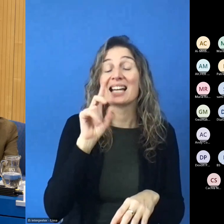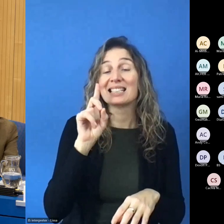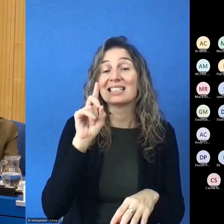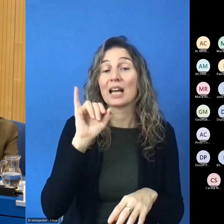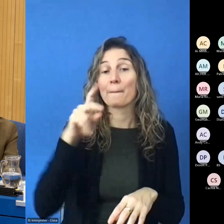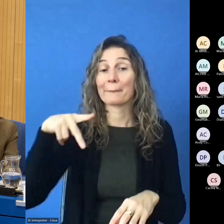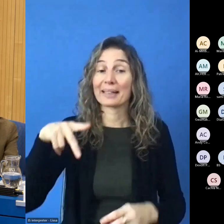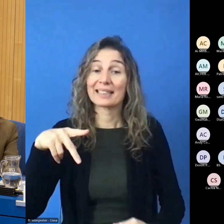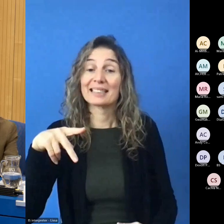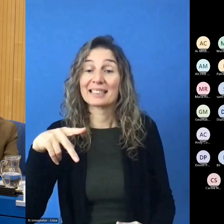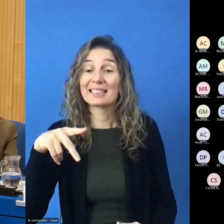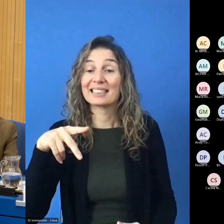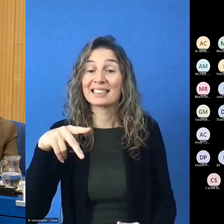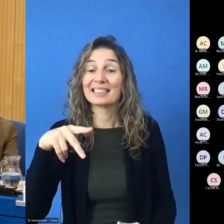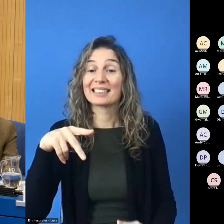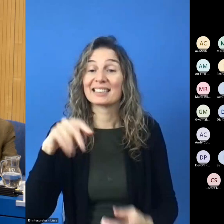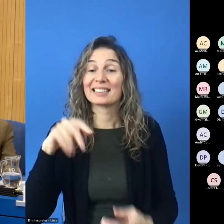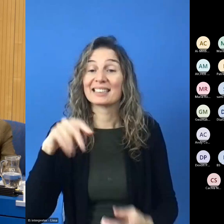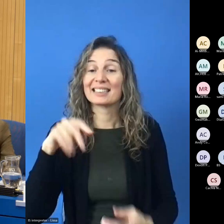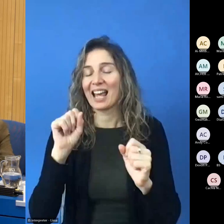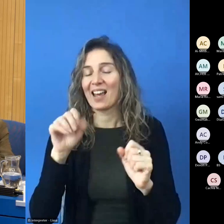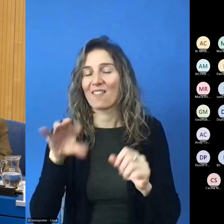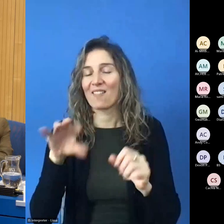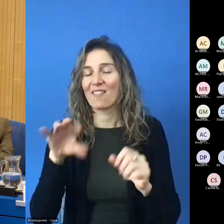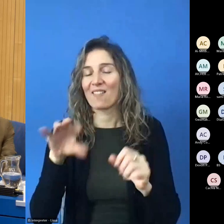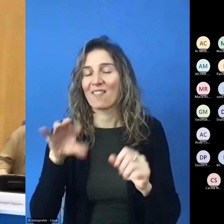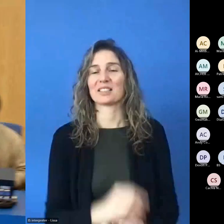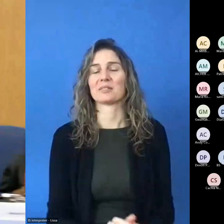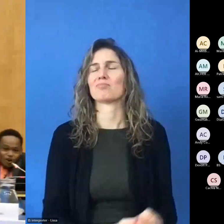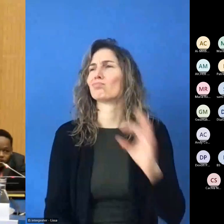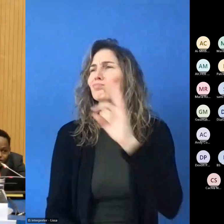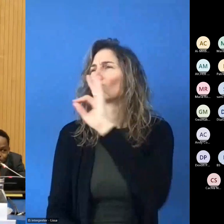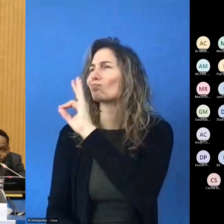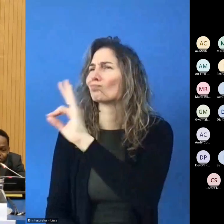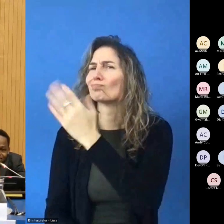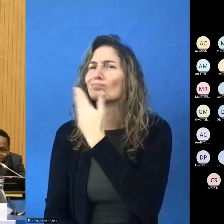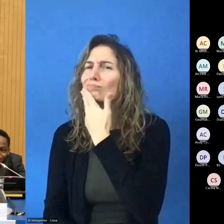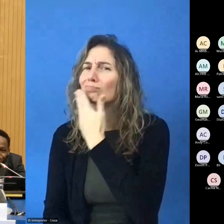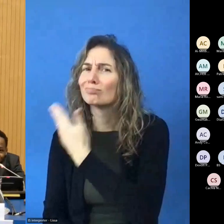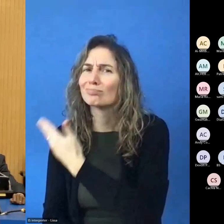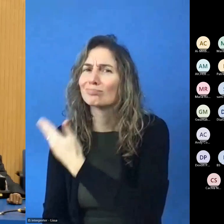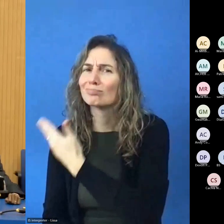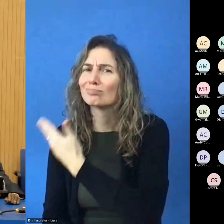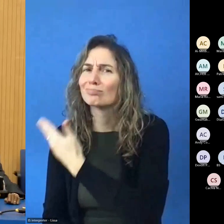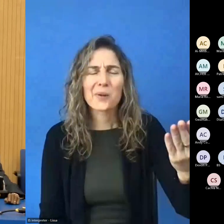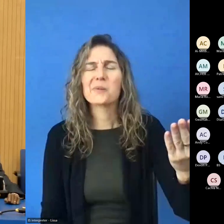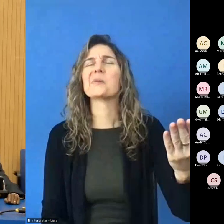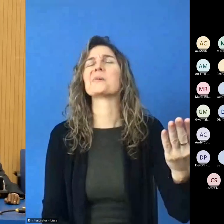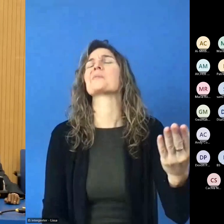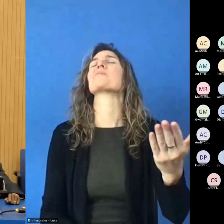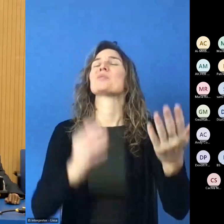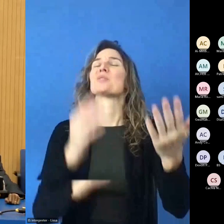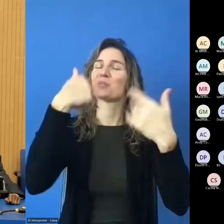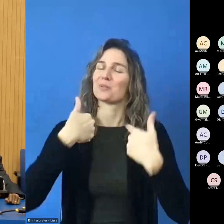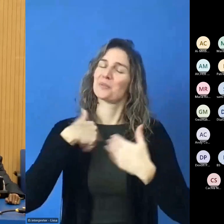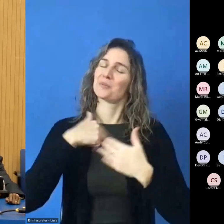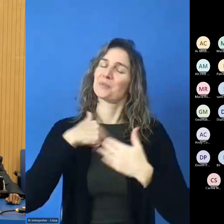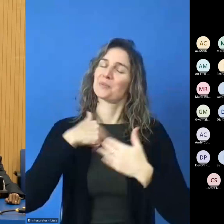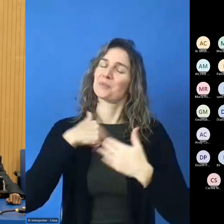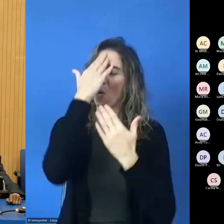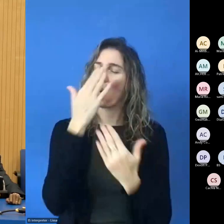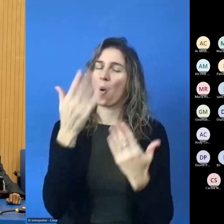Derechos. Thank you. And ladies and gentlemen, it's an honor to close this session and to